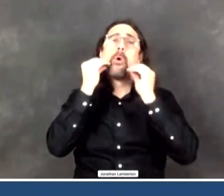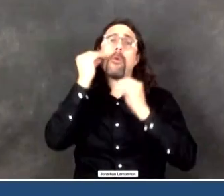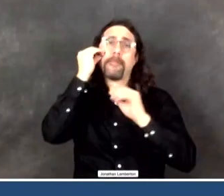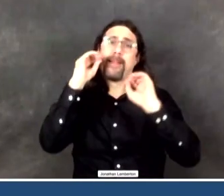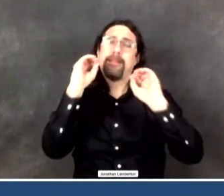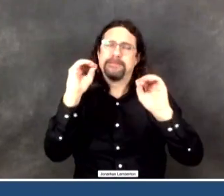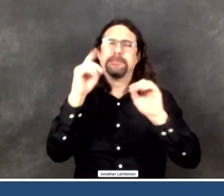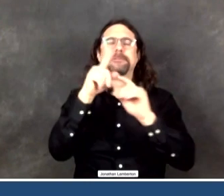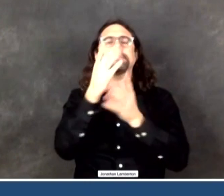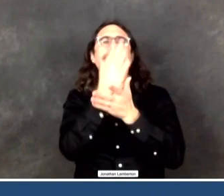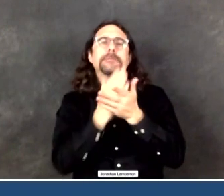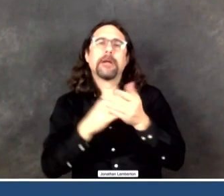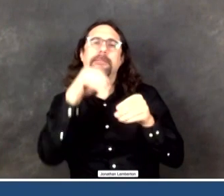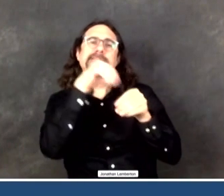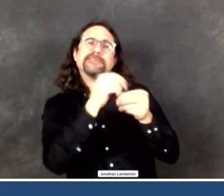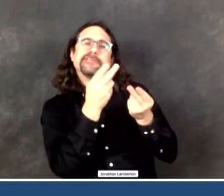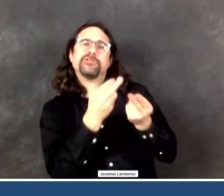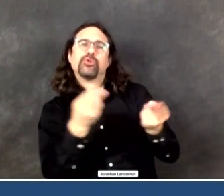Services, we'll open